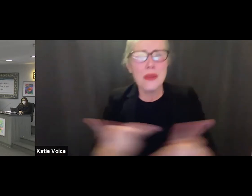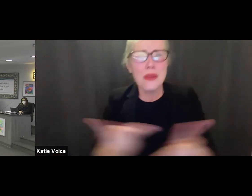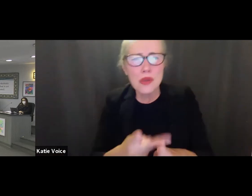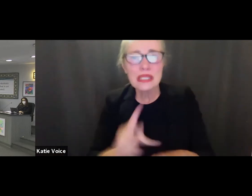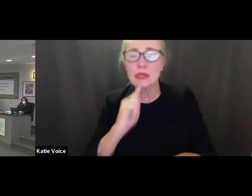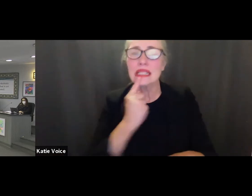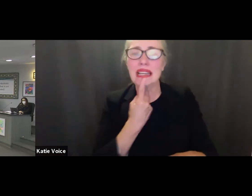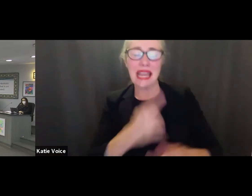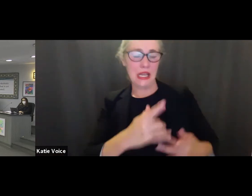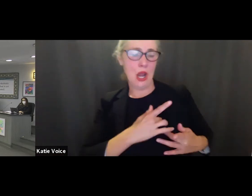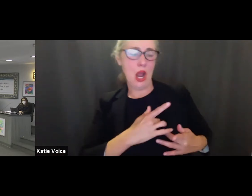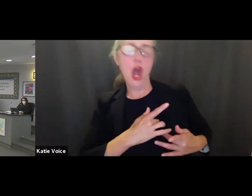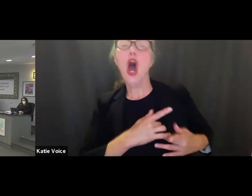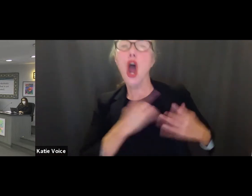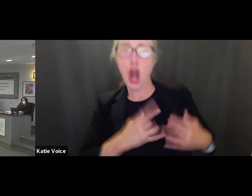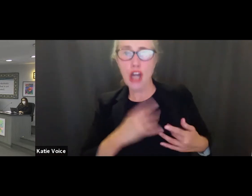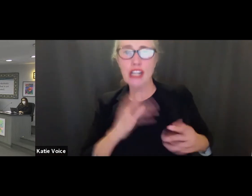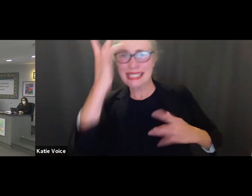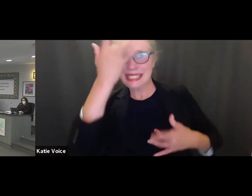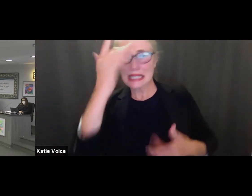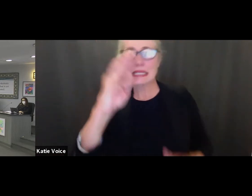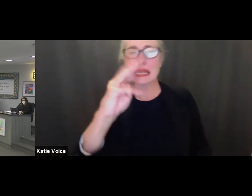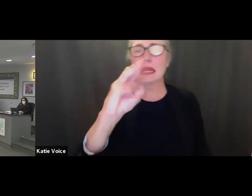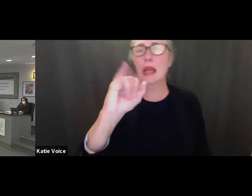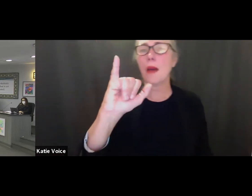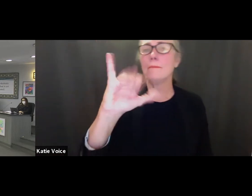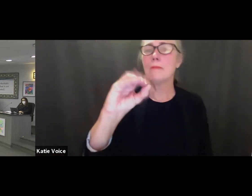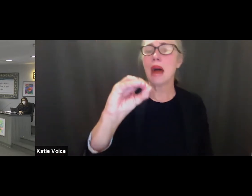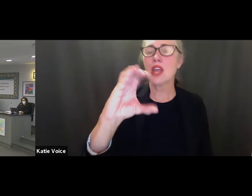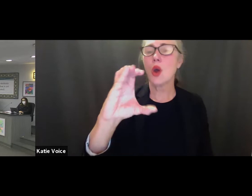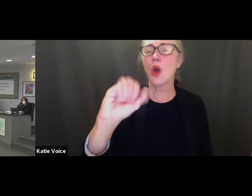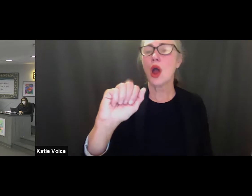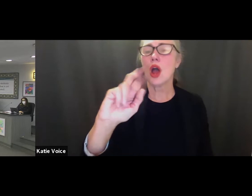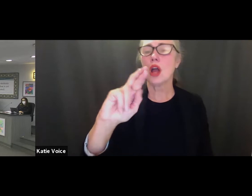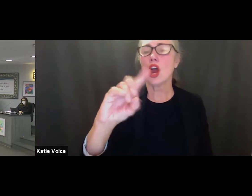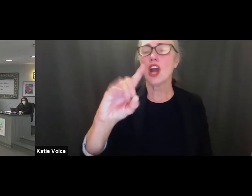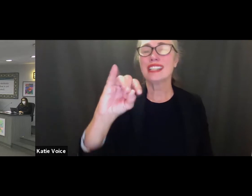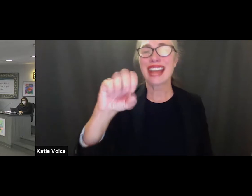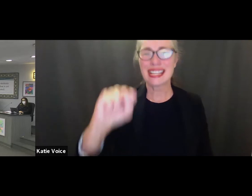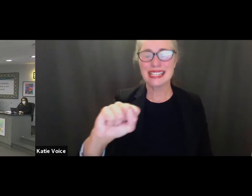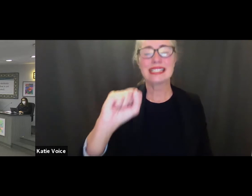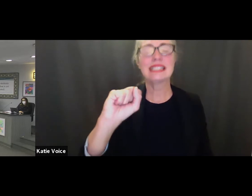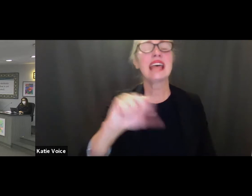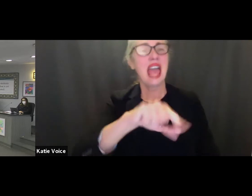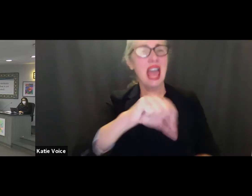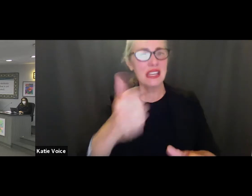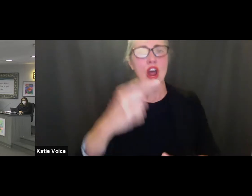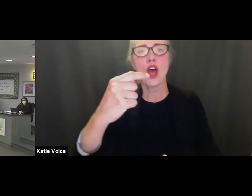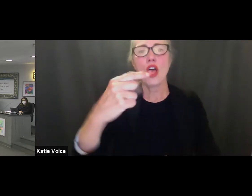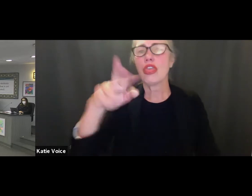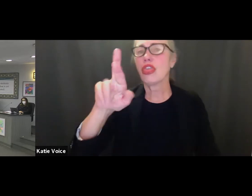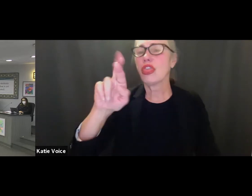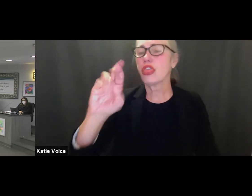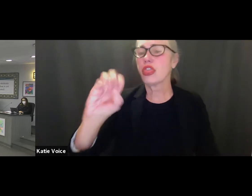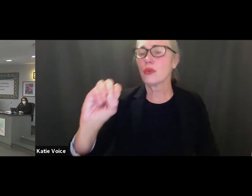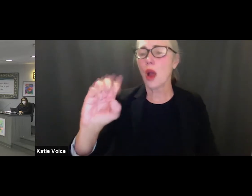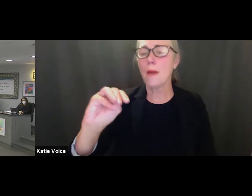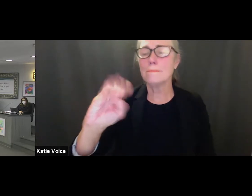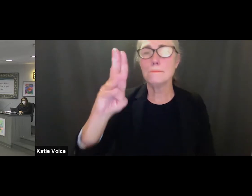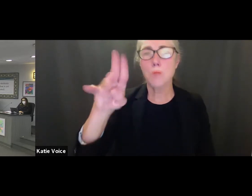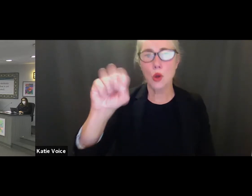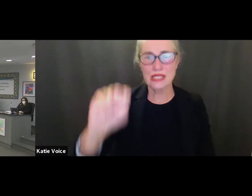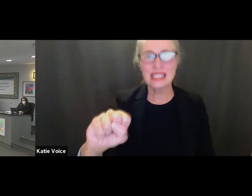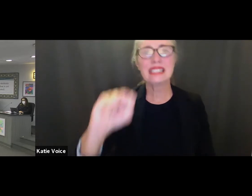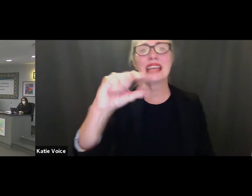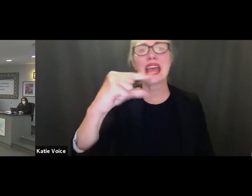as myocarditis and pericarditis, serious health conditions such as thrombosis, pulmonary embolism, and the Guillain-Barré